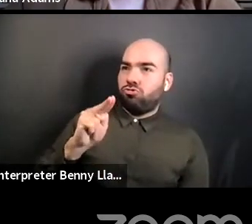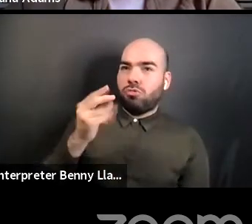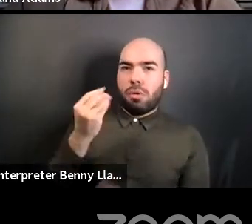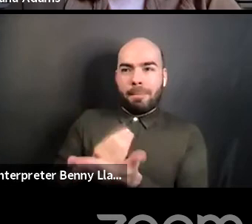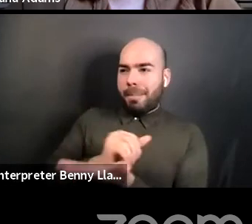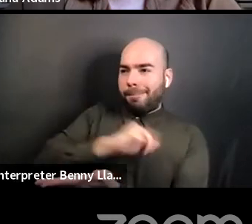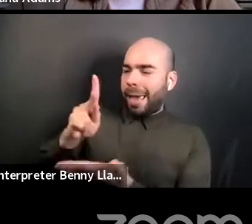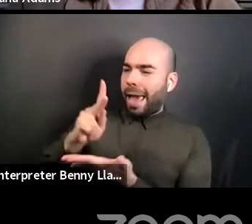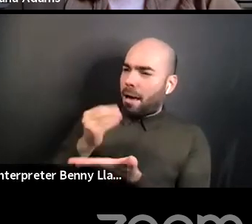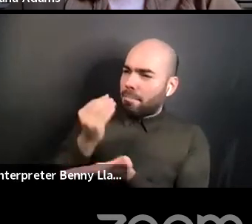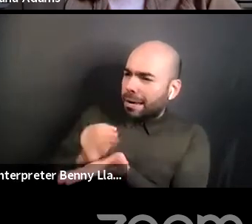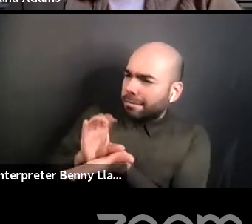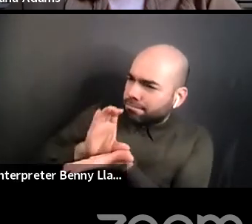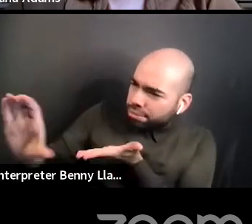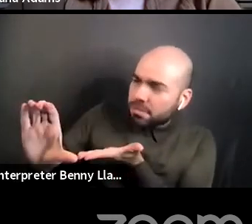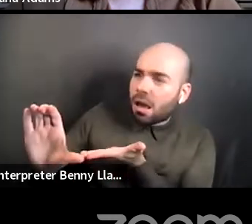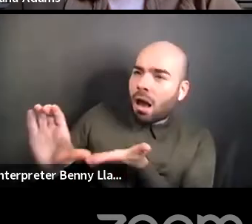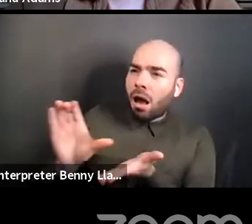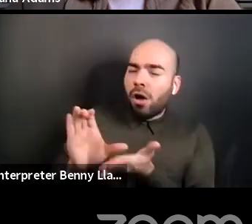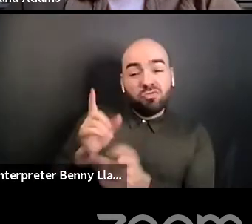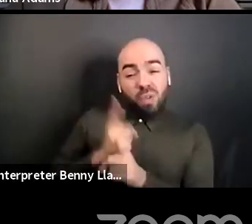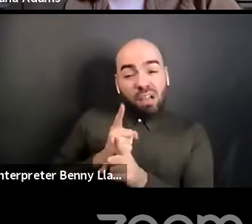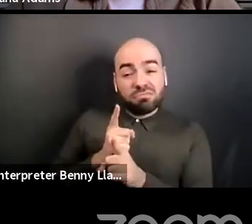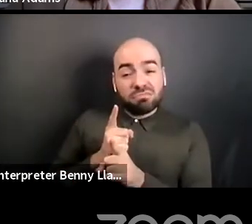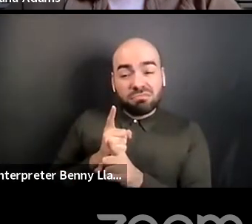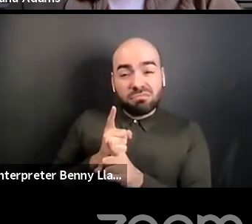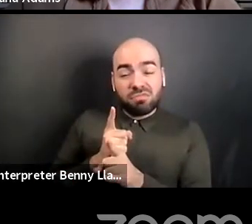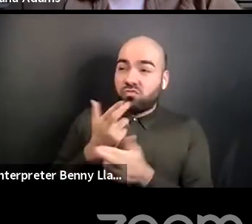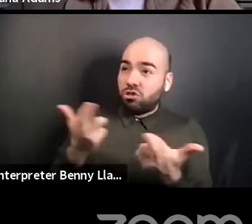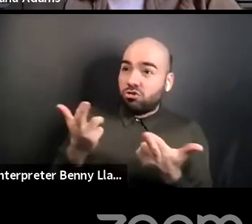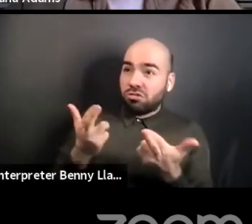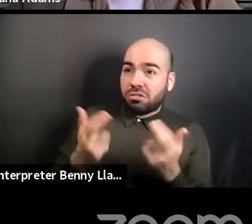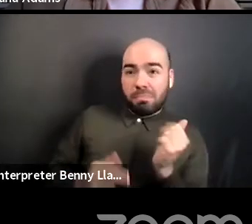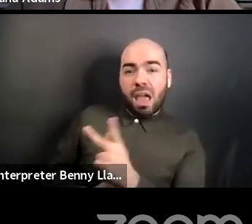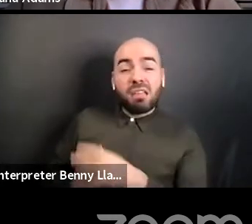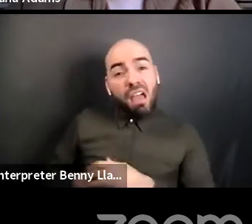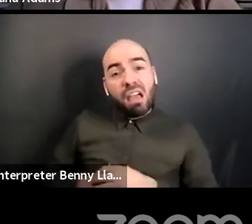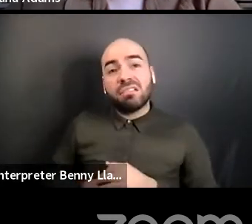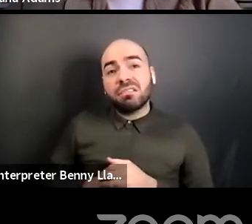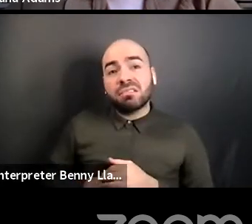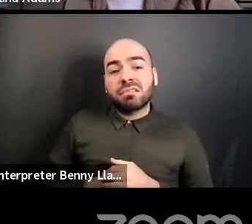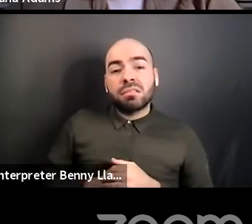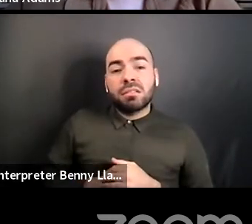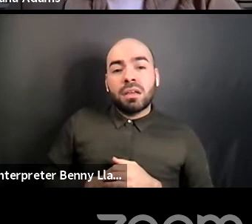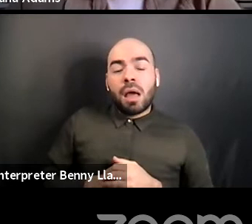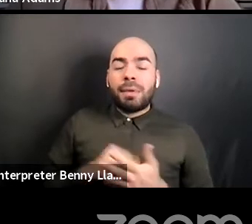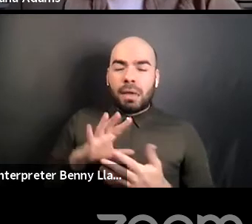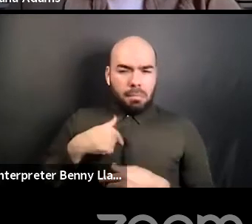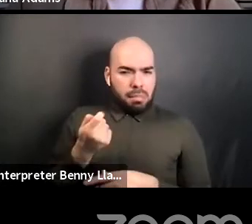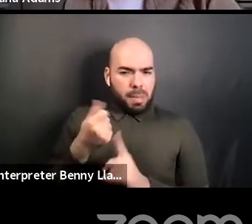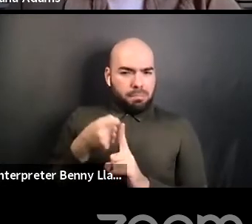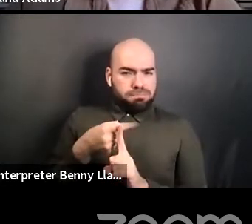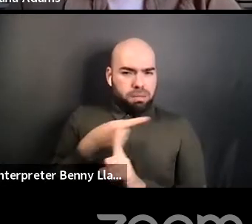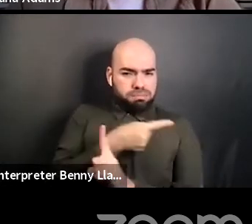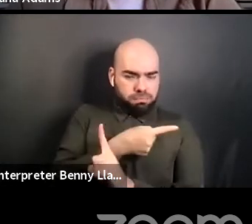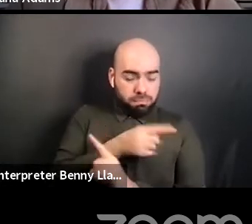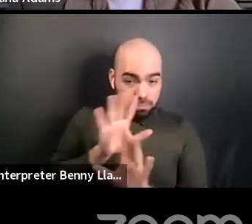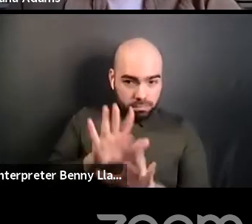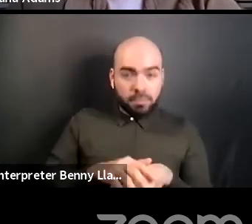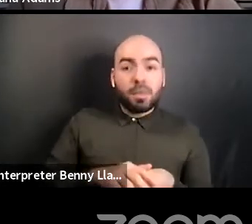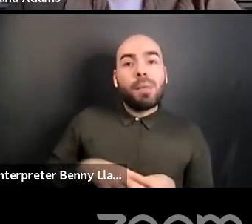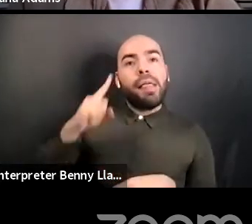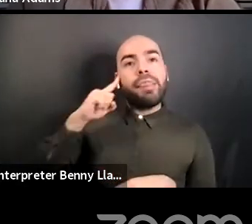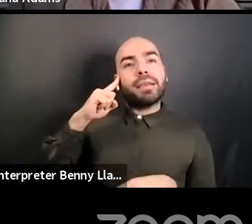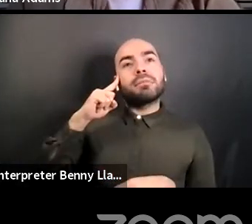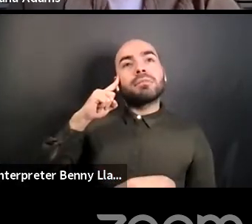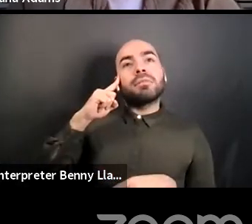a fair giving back of resources. I think that's, I mean, this is not necessarily related, but I think oftentimes when